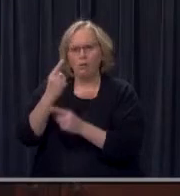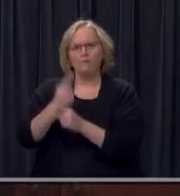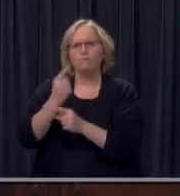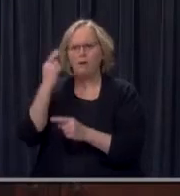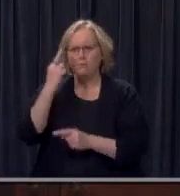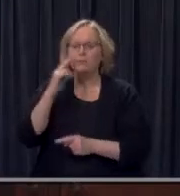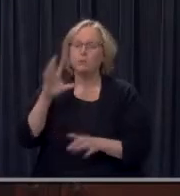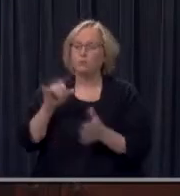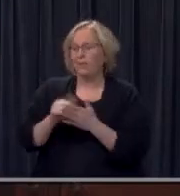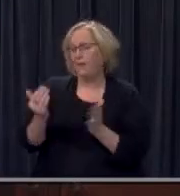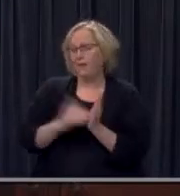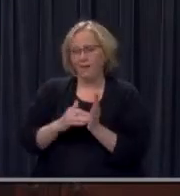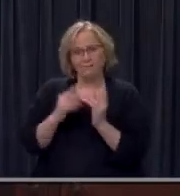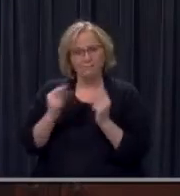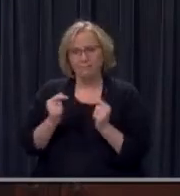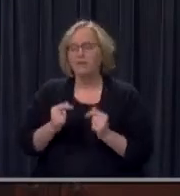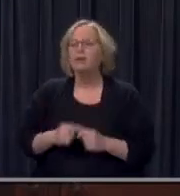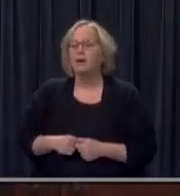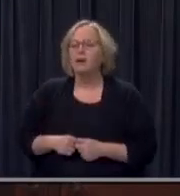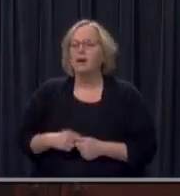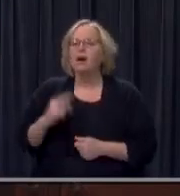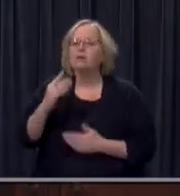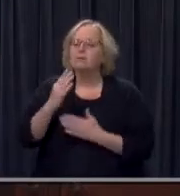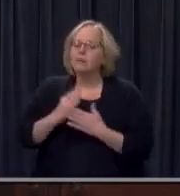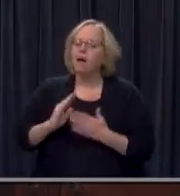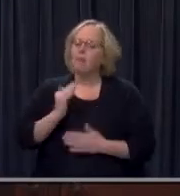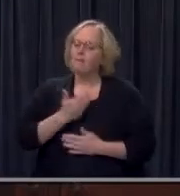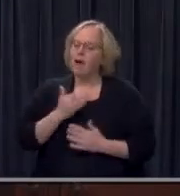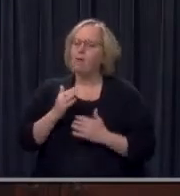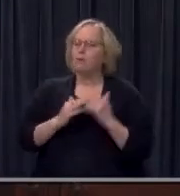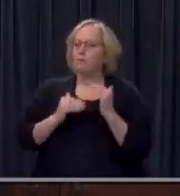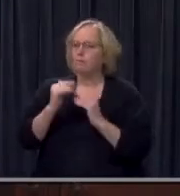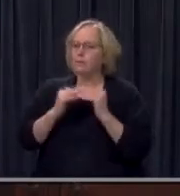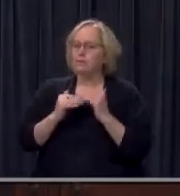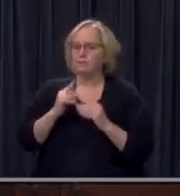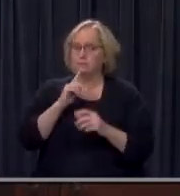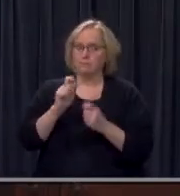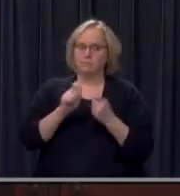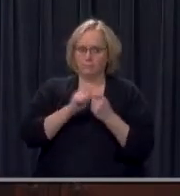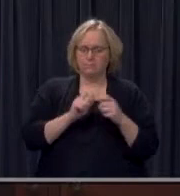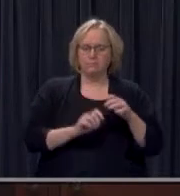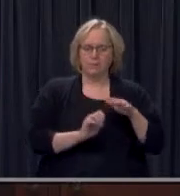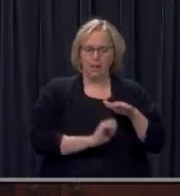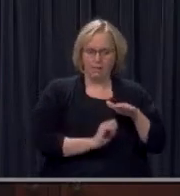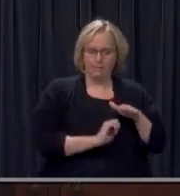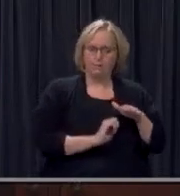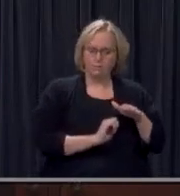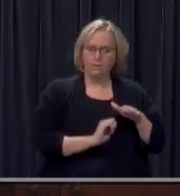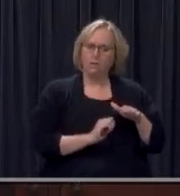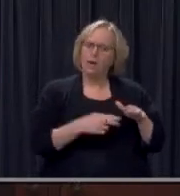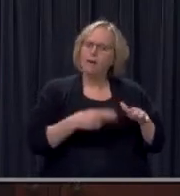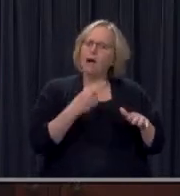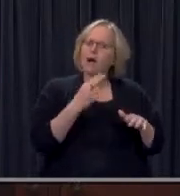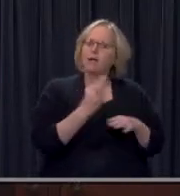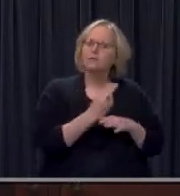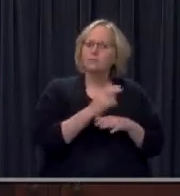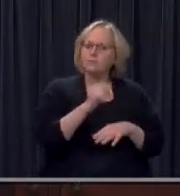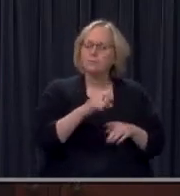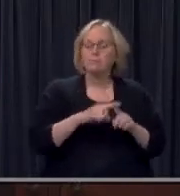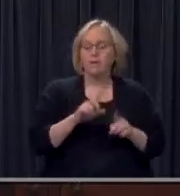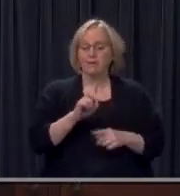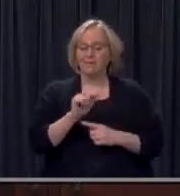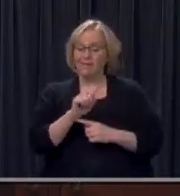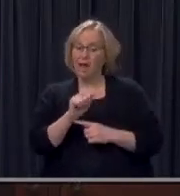heartbeat. But I think, some of our buildings certainly at the elementary level have had some pretty high use, but the data